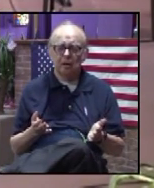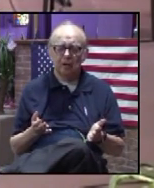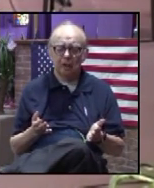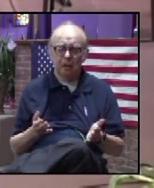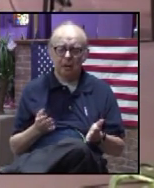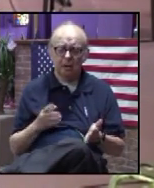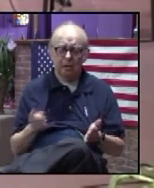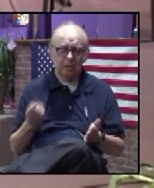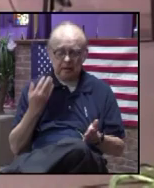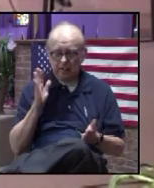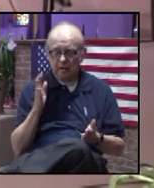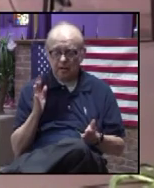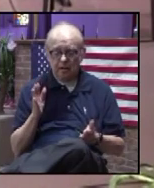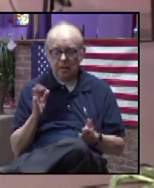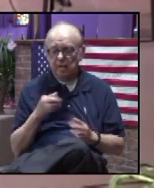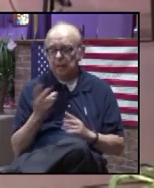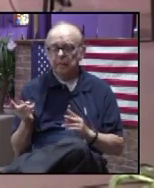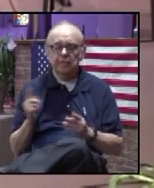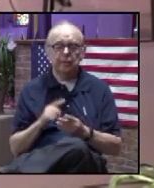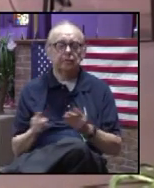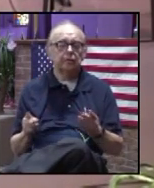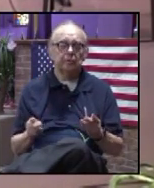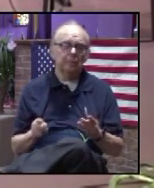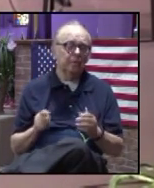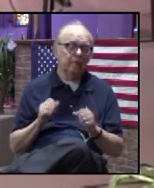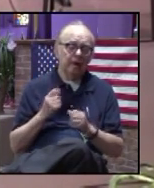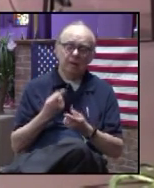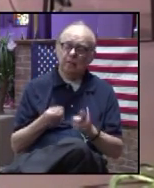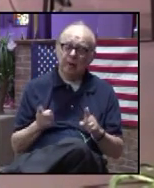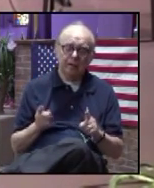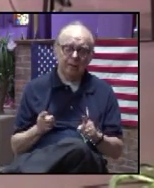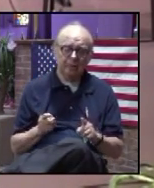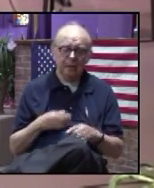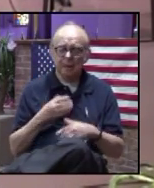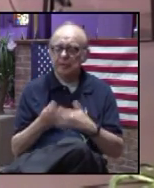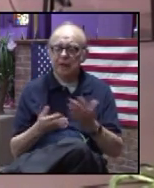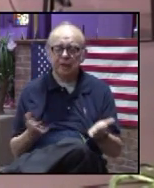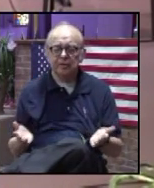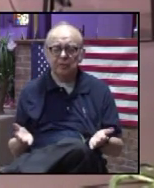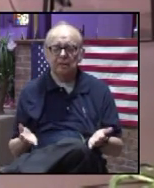They didn't know how any of this was going to play out. They didn't know what was going to happen next.